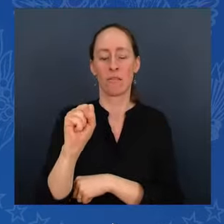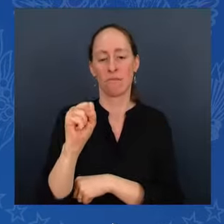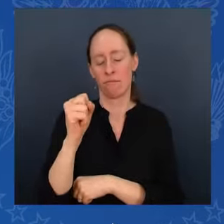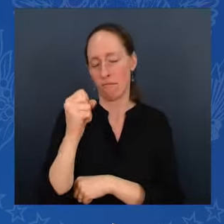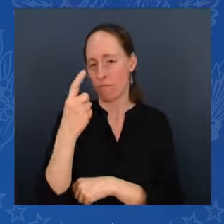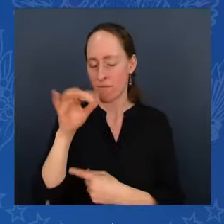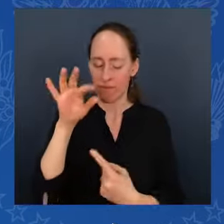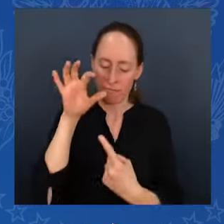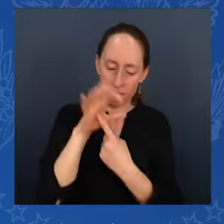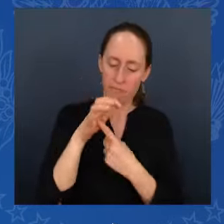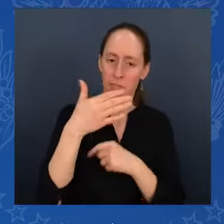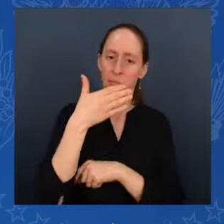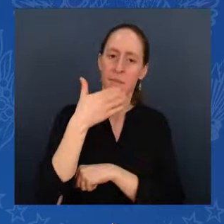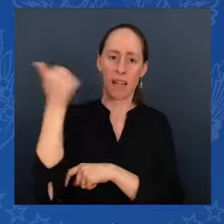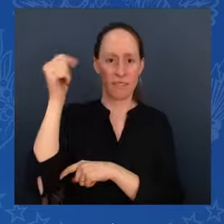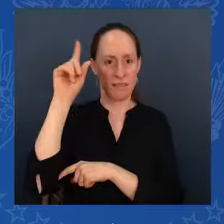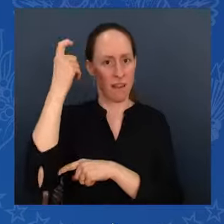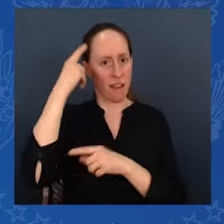Tony.